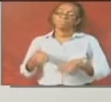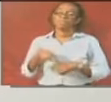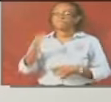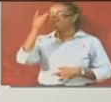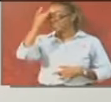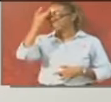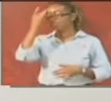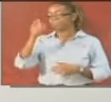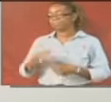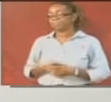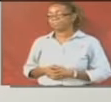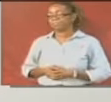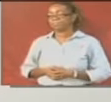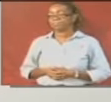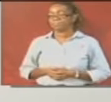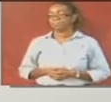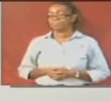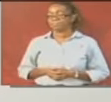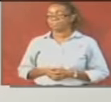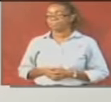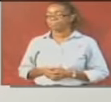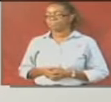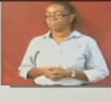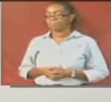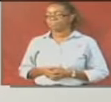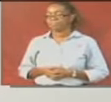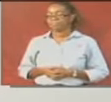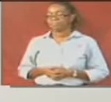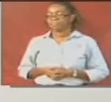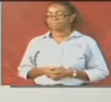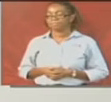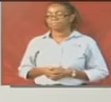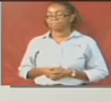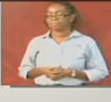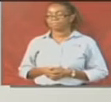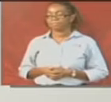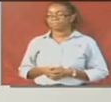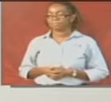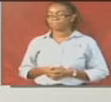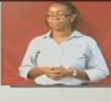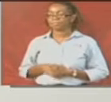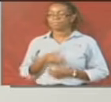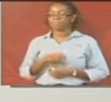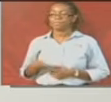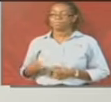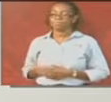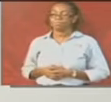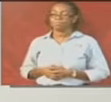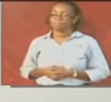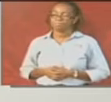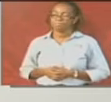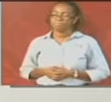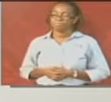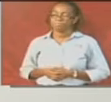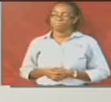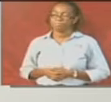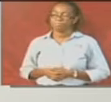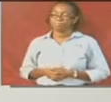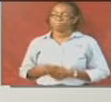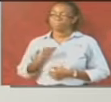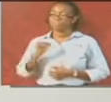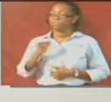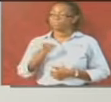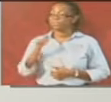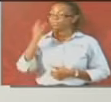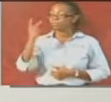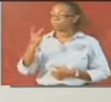one particular spike stood out from the rest of the background data. And so too with the 2 weeks following the Easter